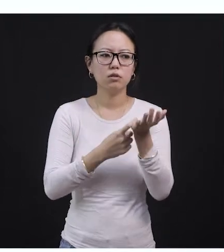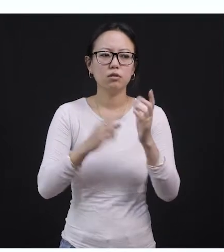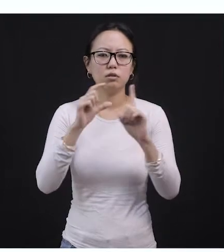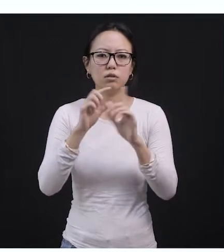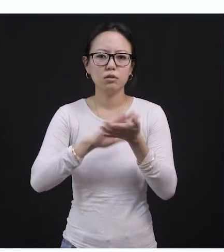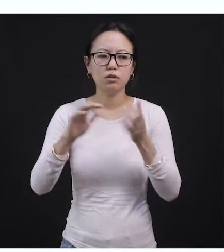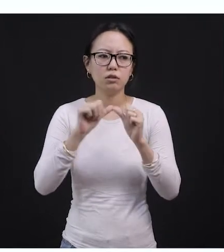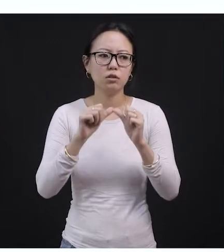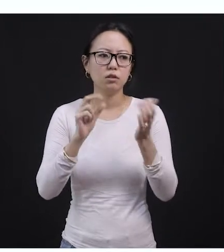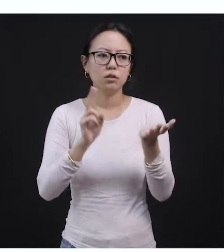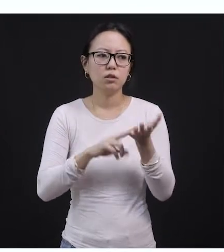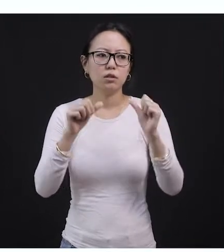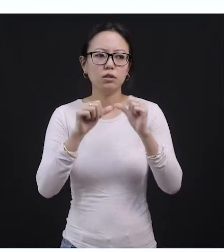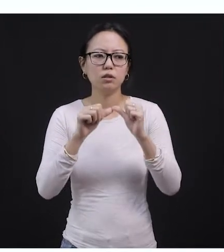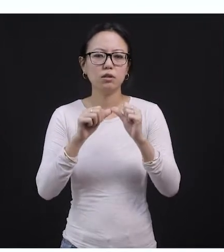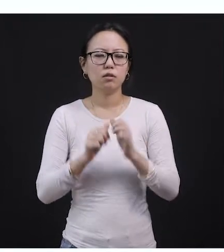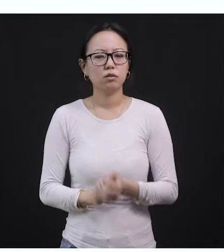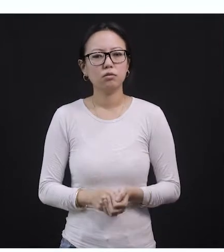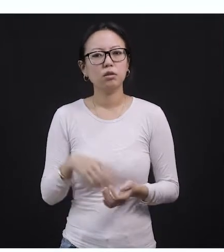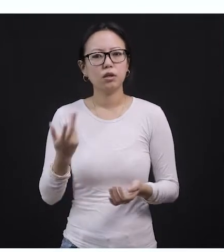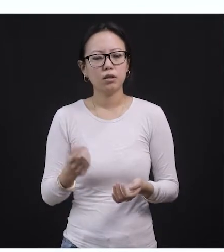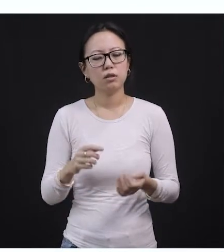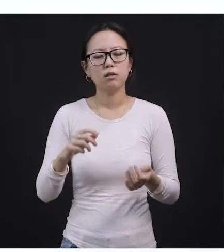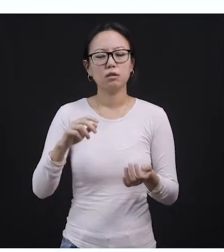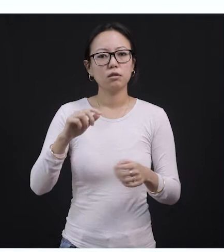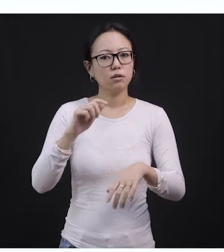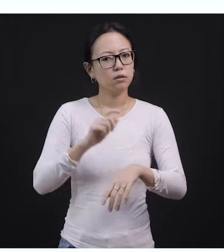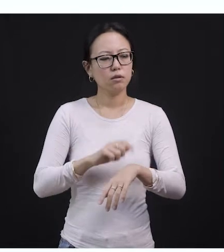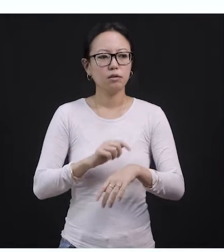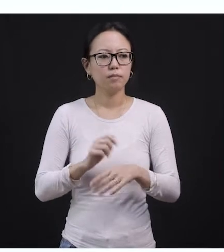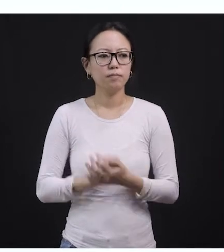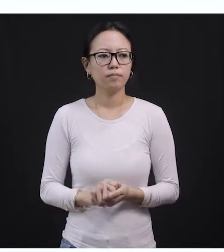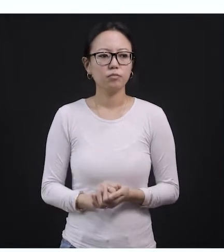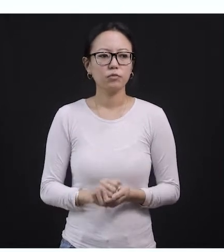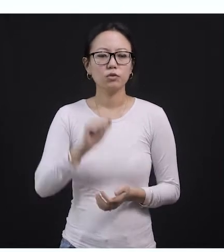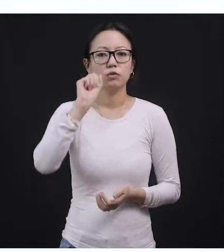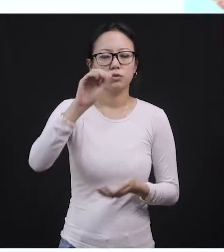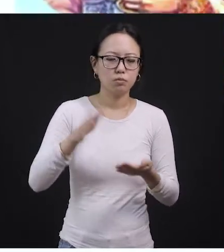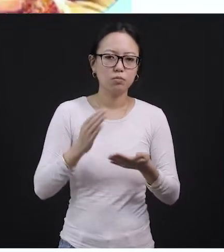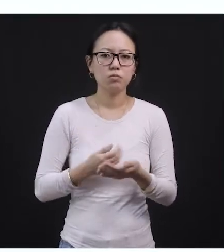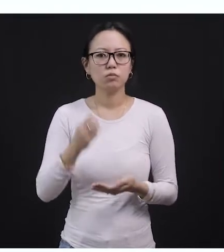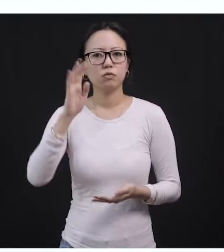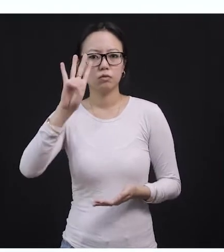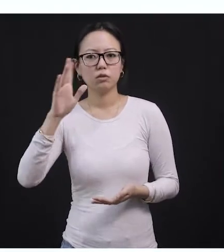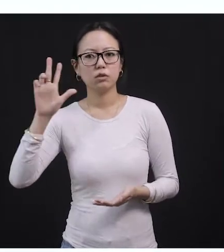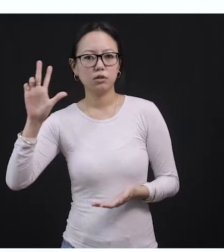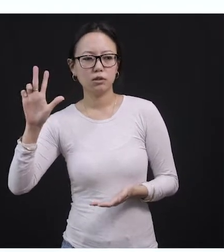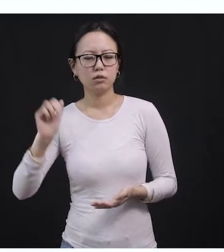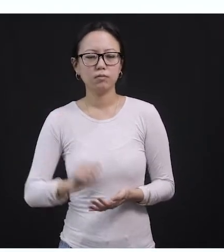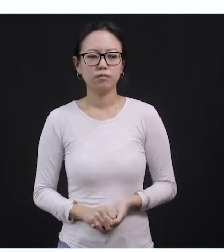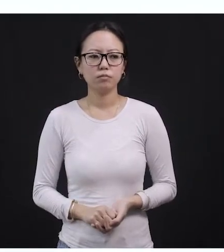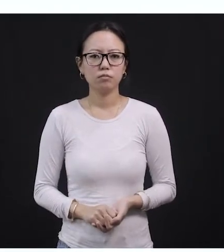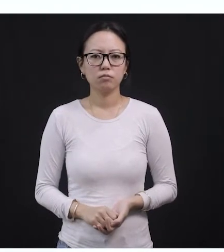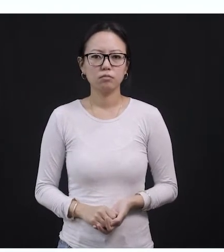48. Harshavardhana and his times, chapter 8, page number 48. So